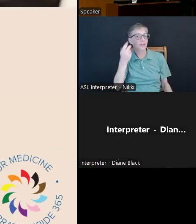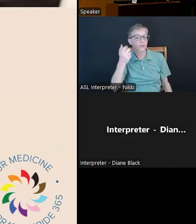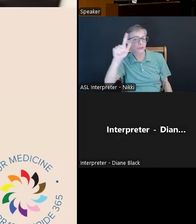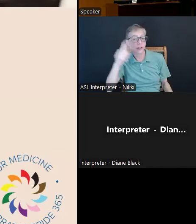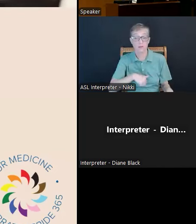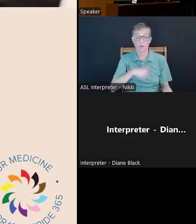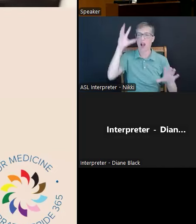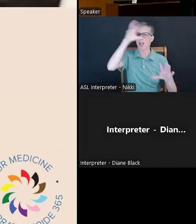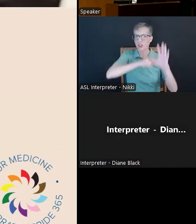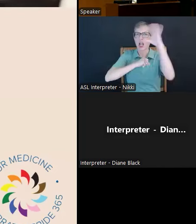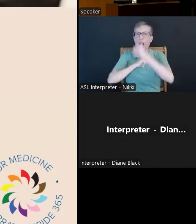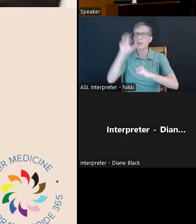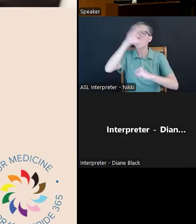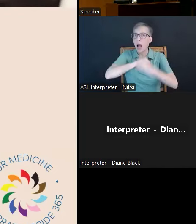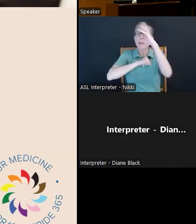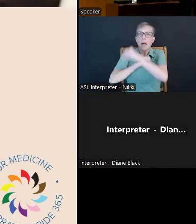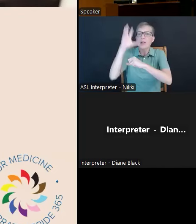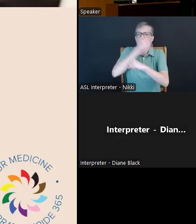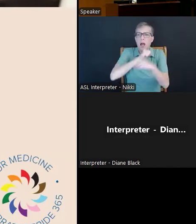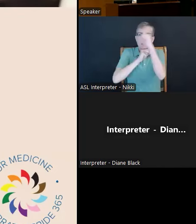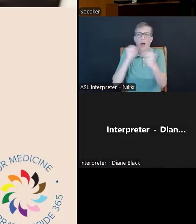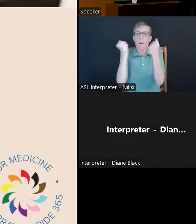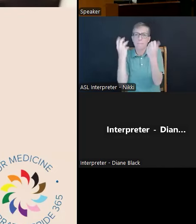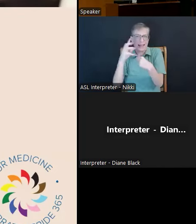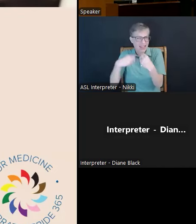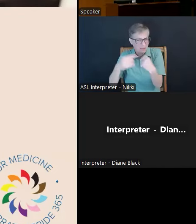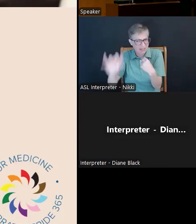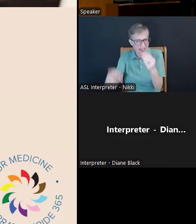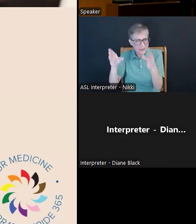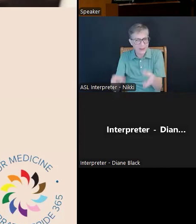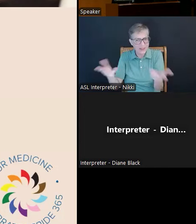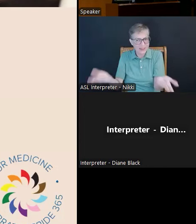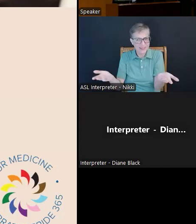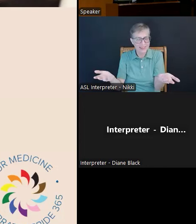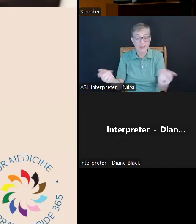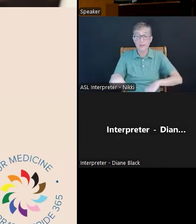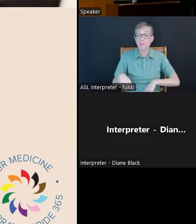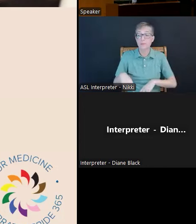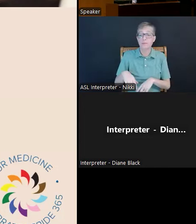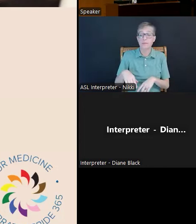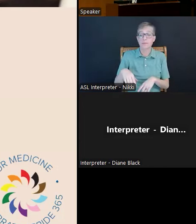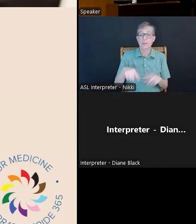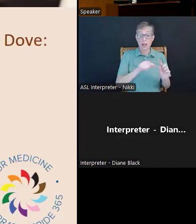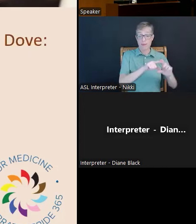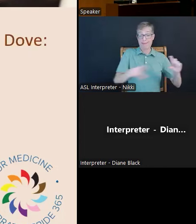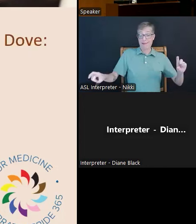assumptions about who this individual is. All of these images are the same individual.